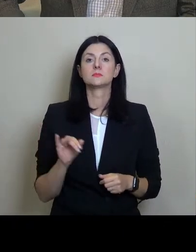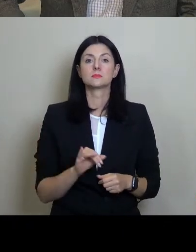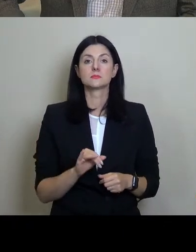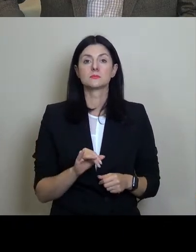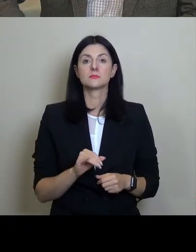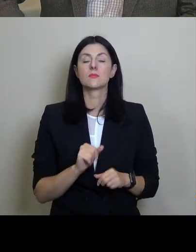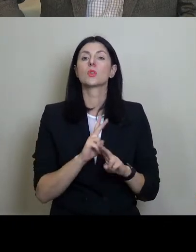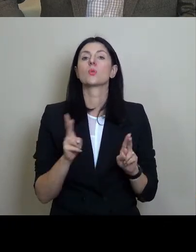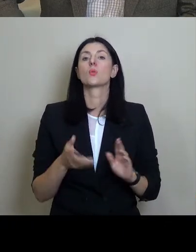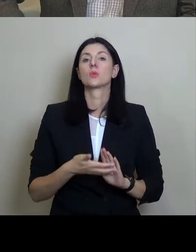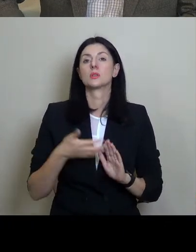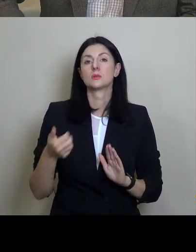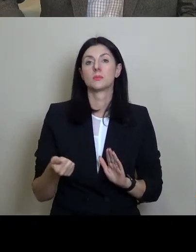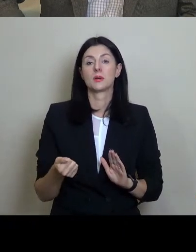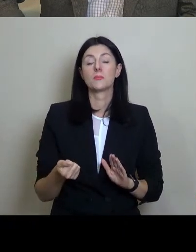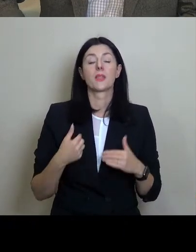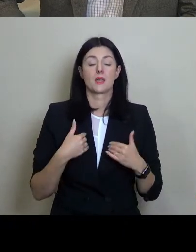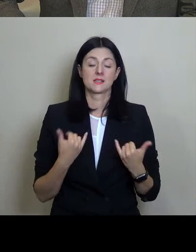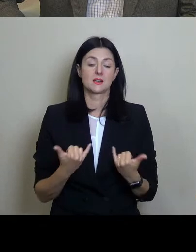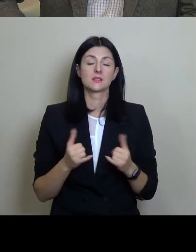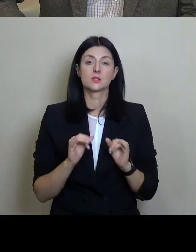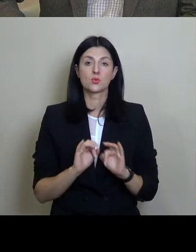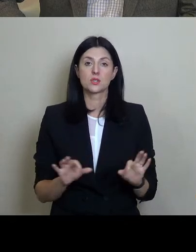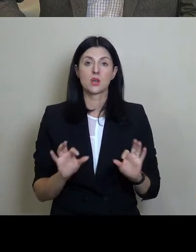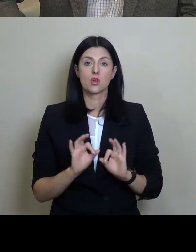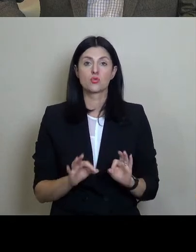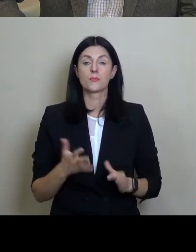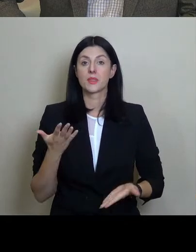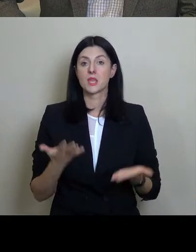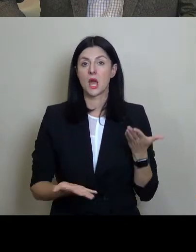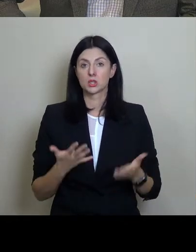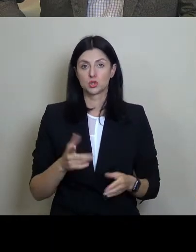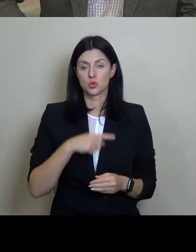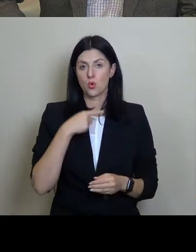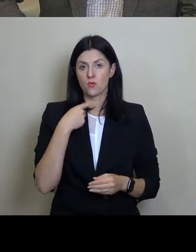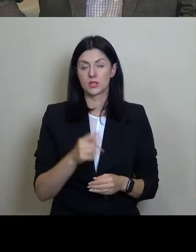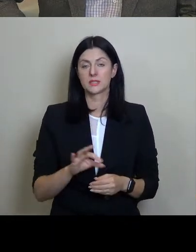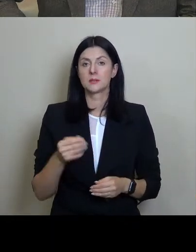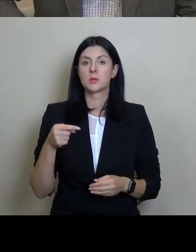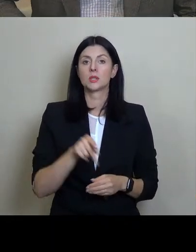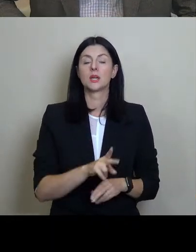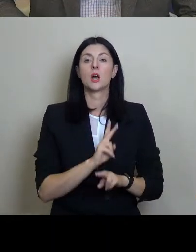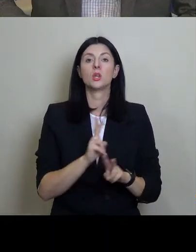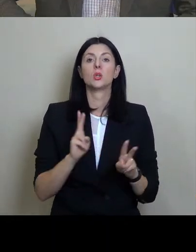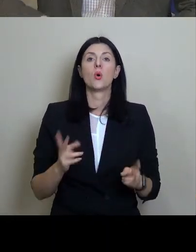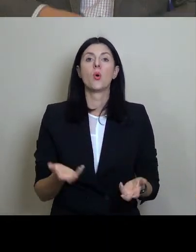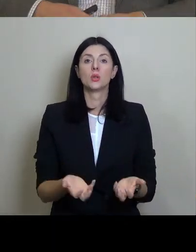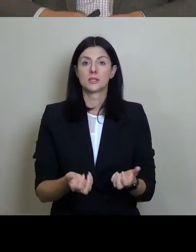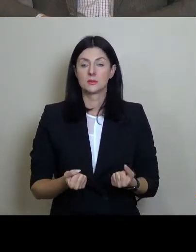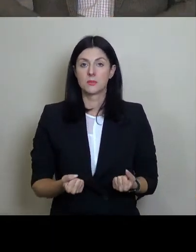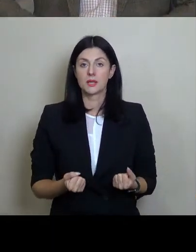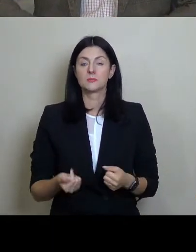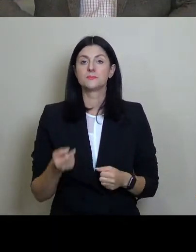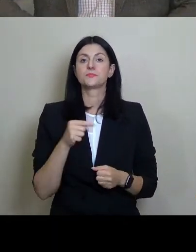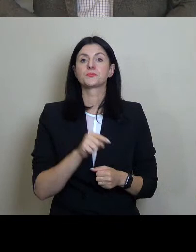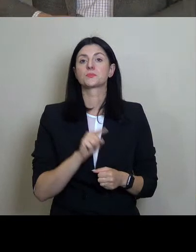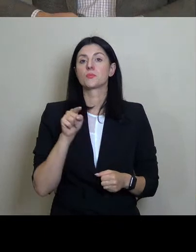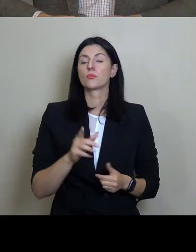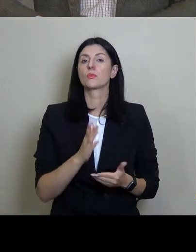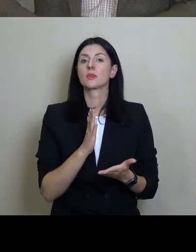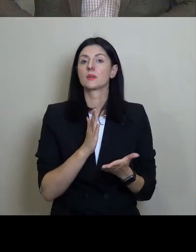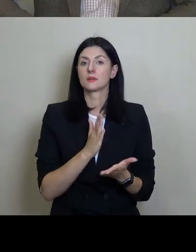constituency. And who will get them? If you answer the question who will get